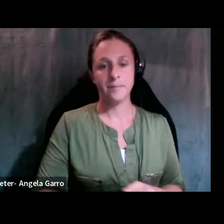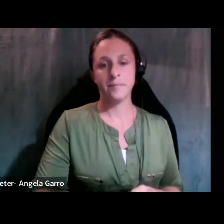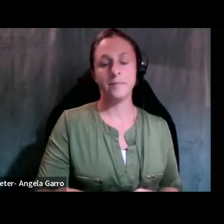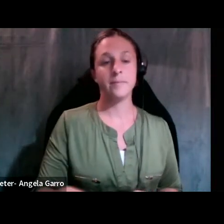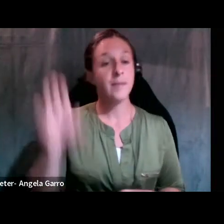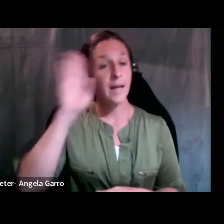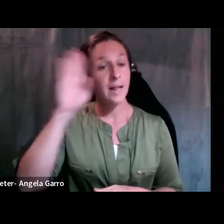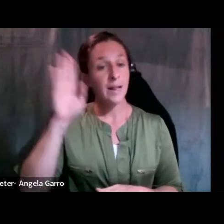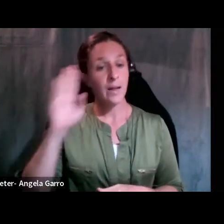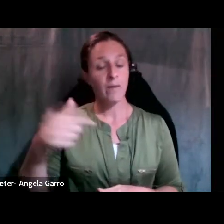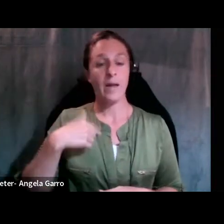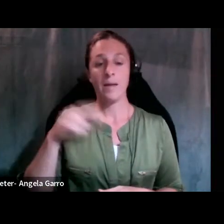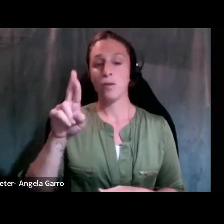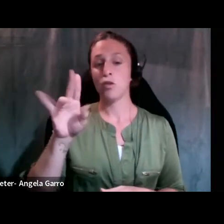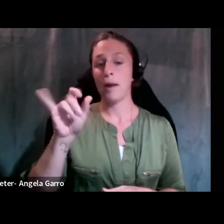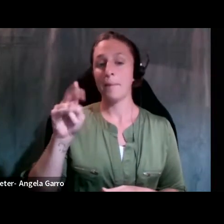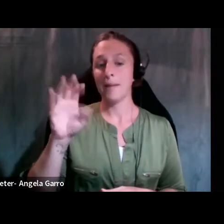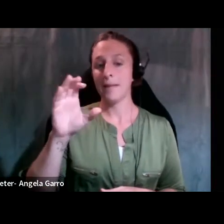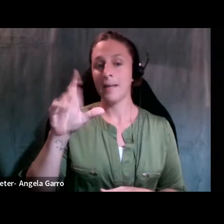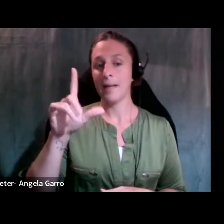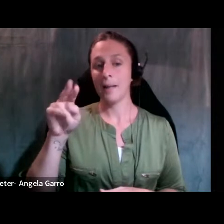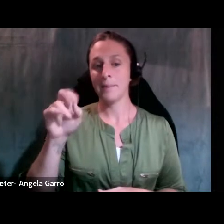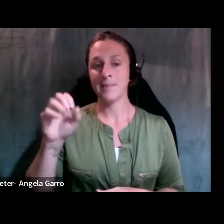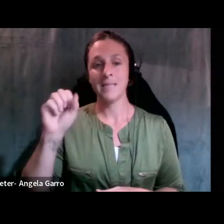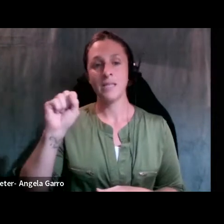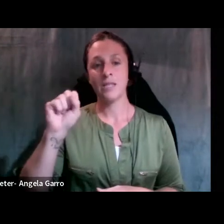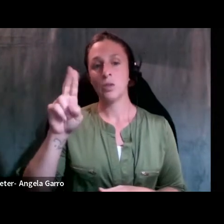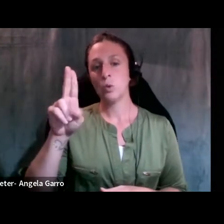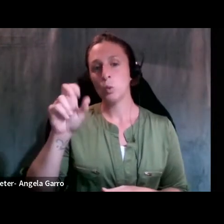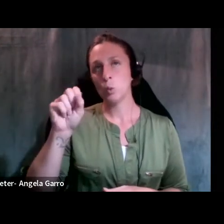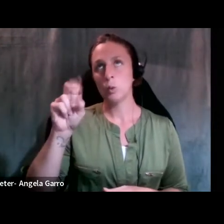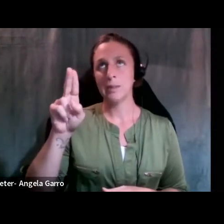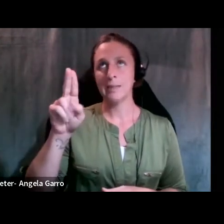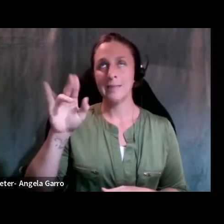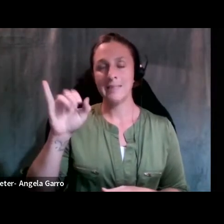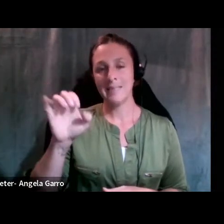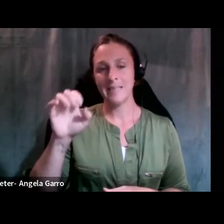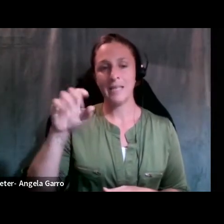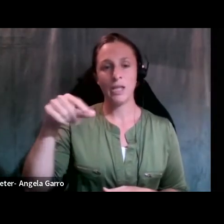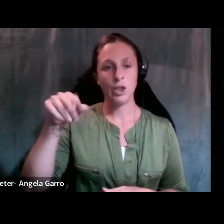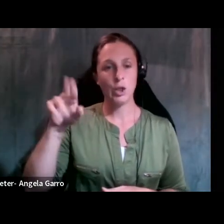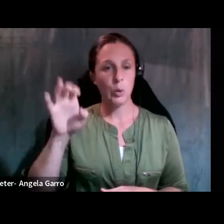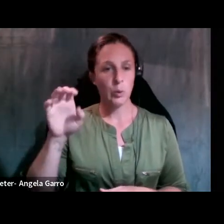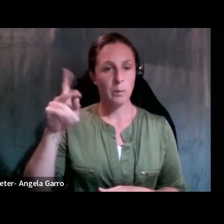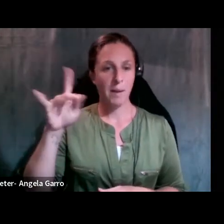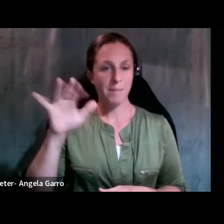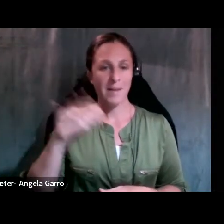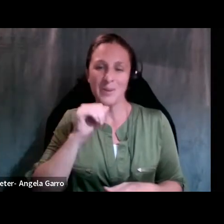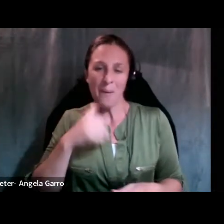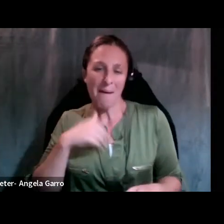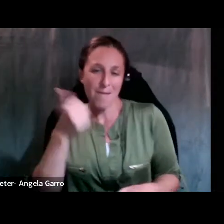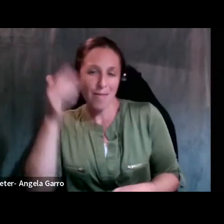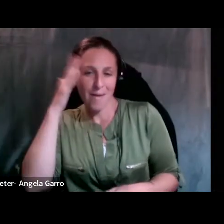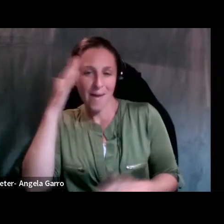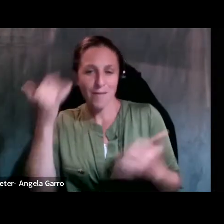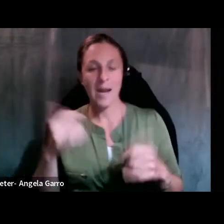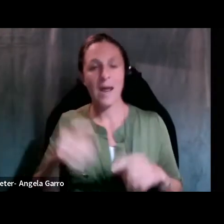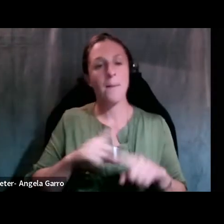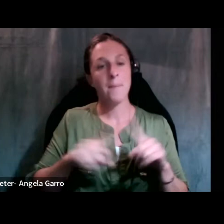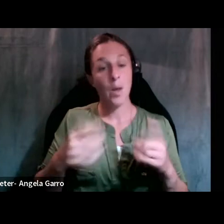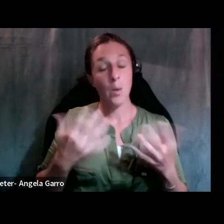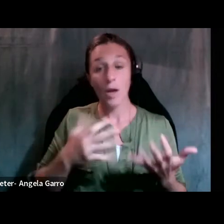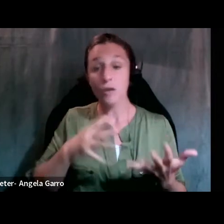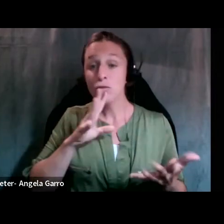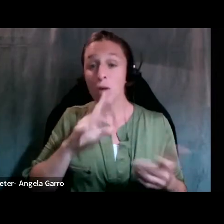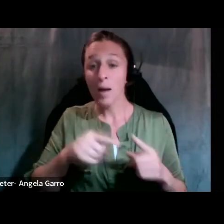Hello, I'm Robin Clemens. I'm Susie Q Public right now. I don't have the other hat on, but what I'd like to talk about